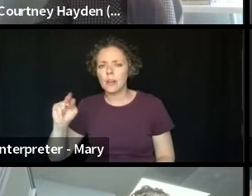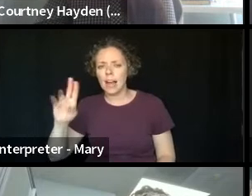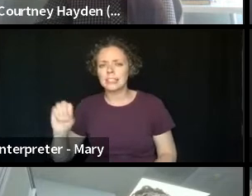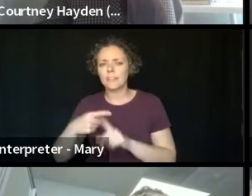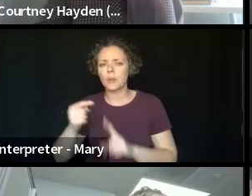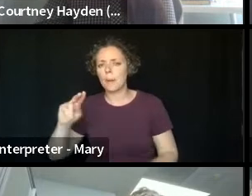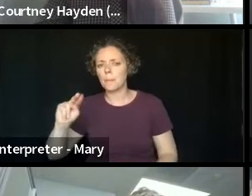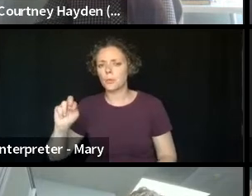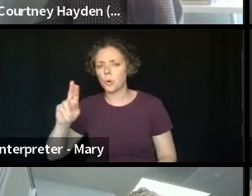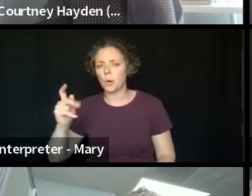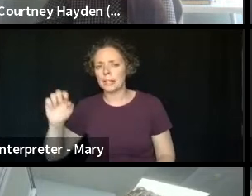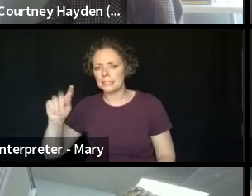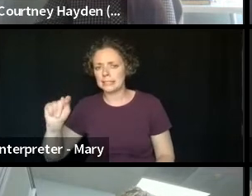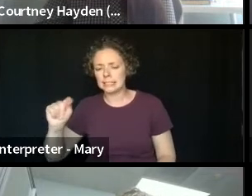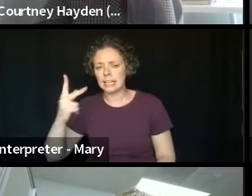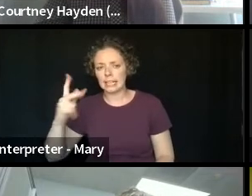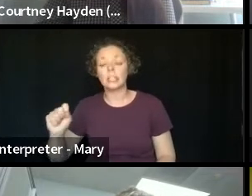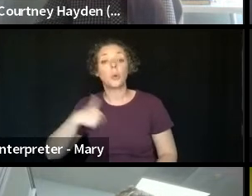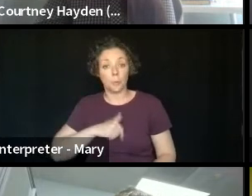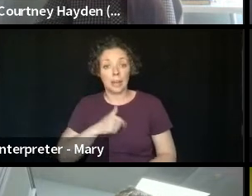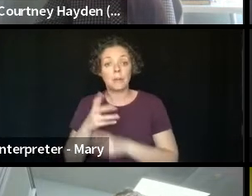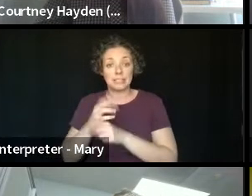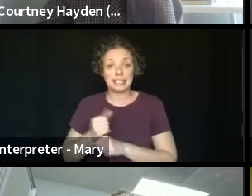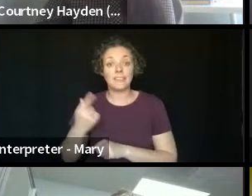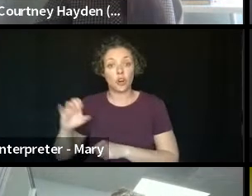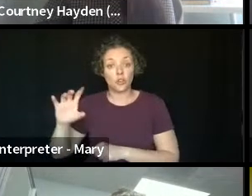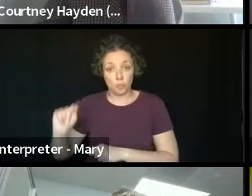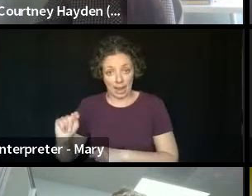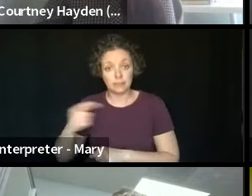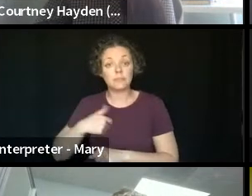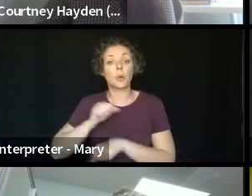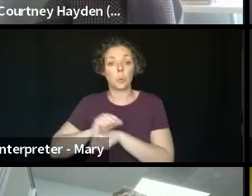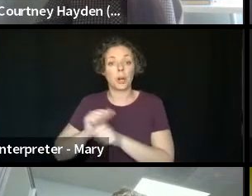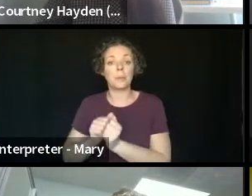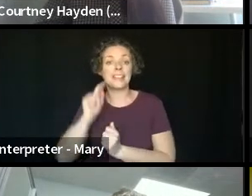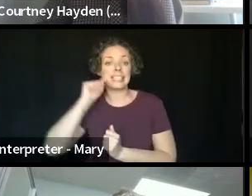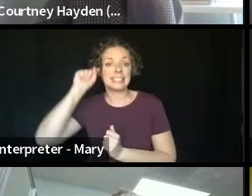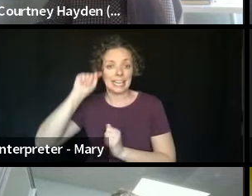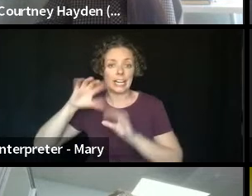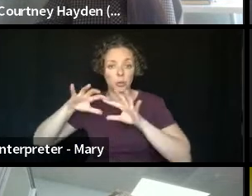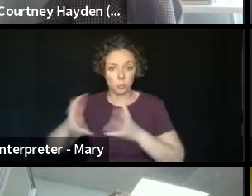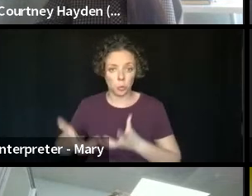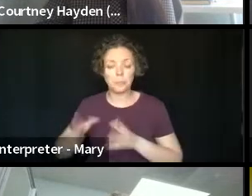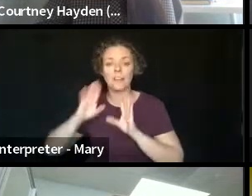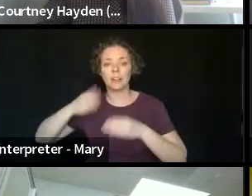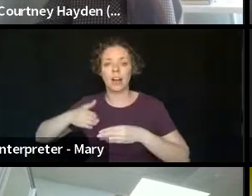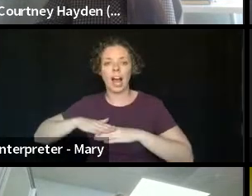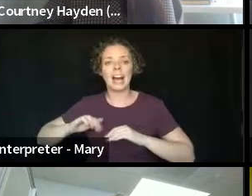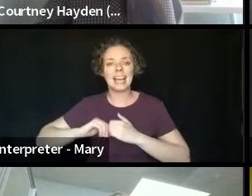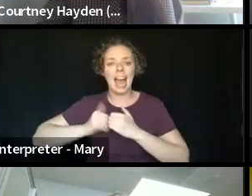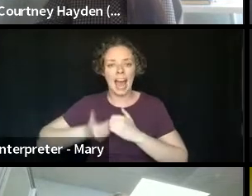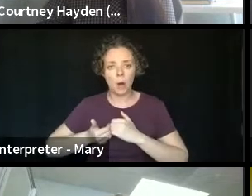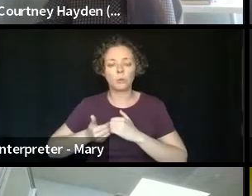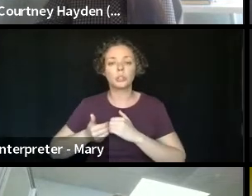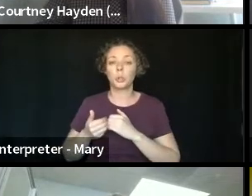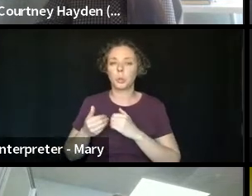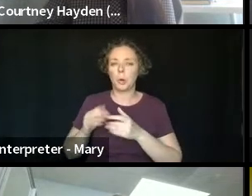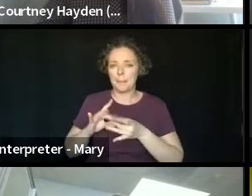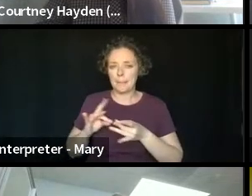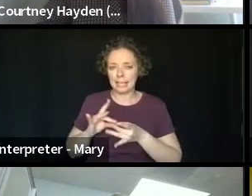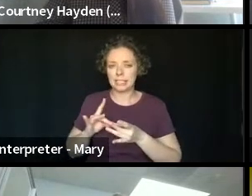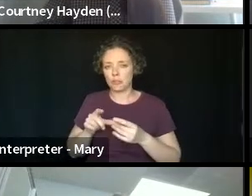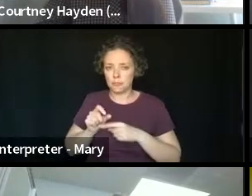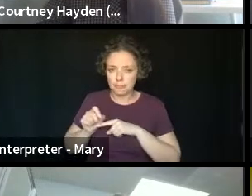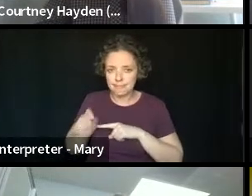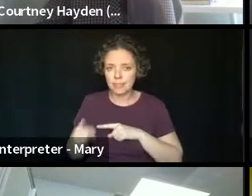received an Increase the Reach grant. We are going to be working with our teen population, focusing on how to message them.